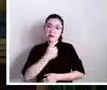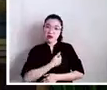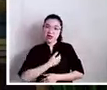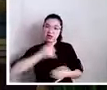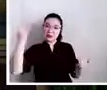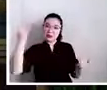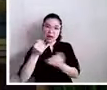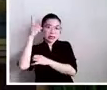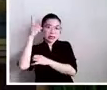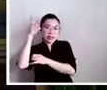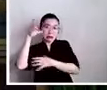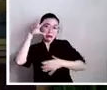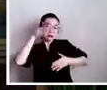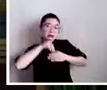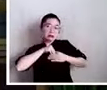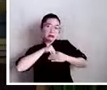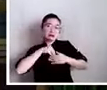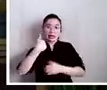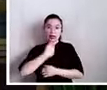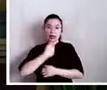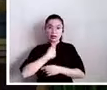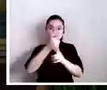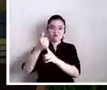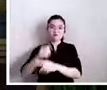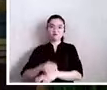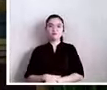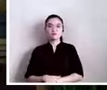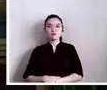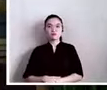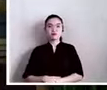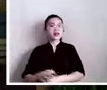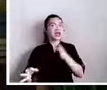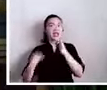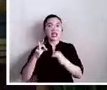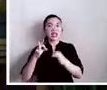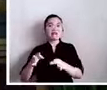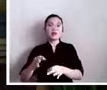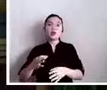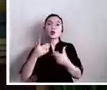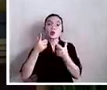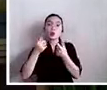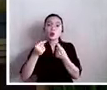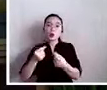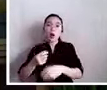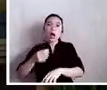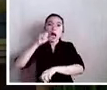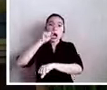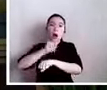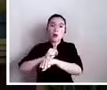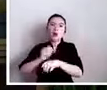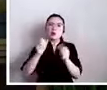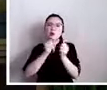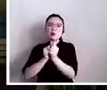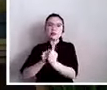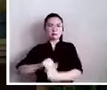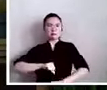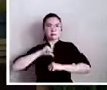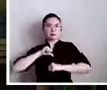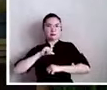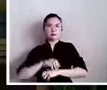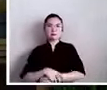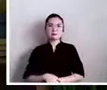kaugalingon. Number two, ang ikaduha nga pamaagi nga pwede ma-undermine ang mga maayong buhat nga gihimo